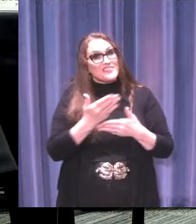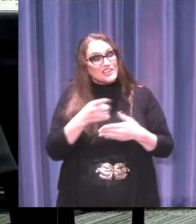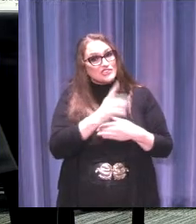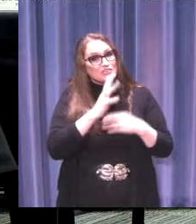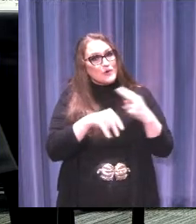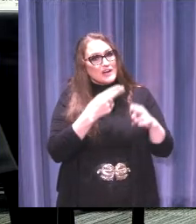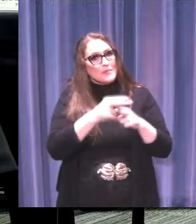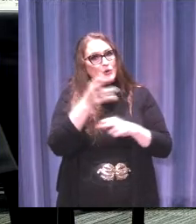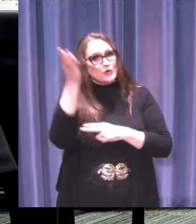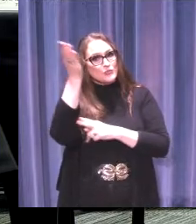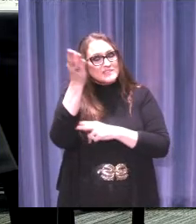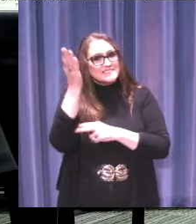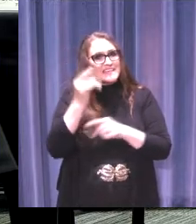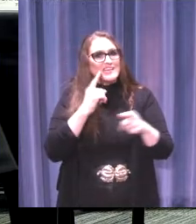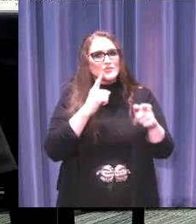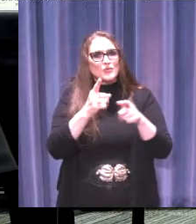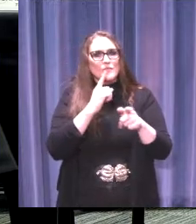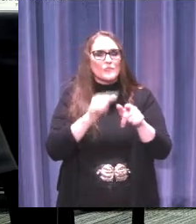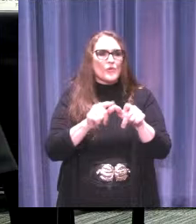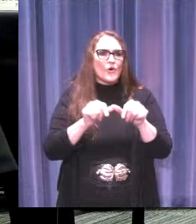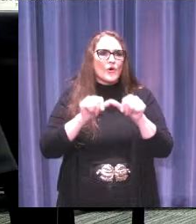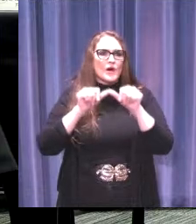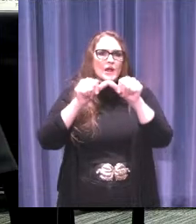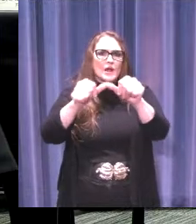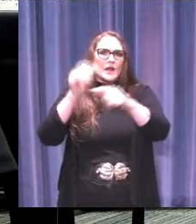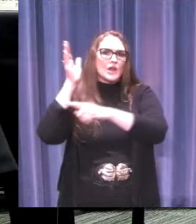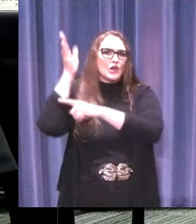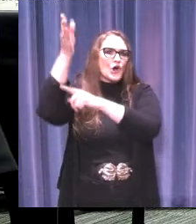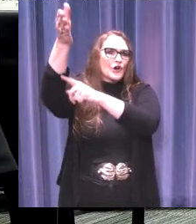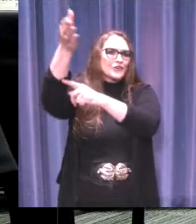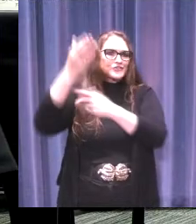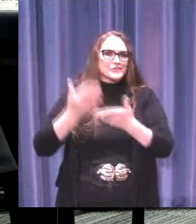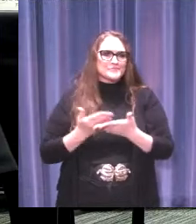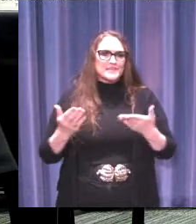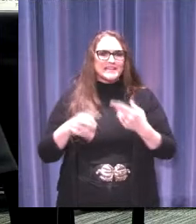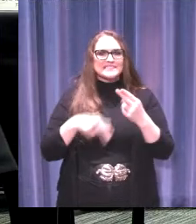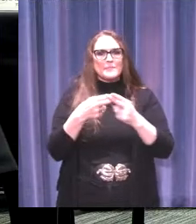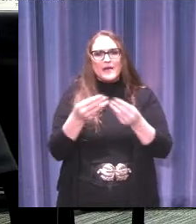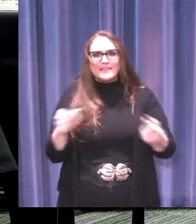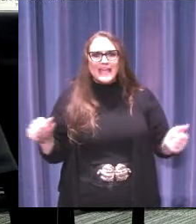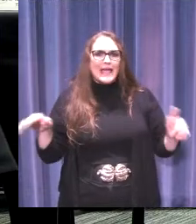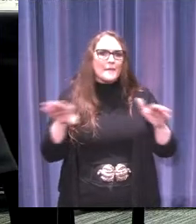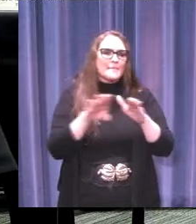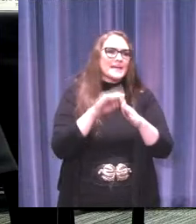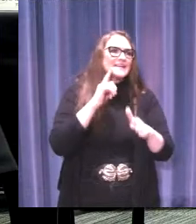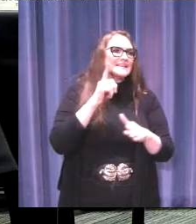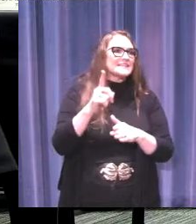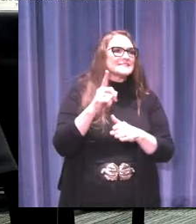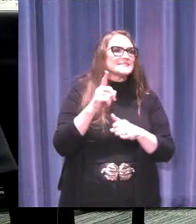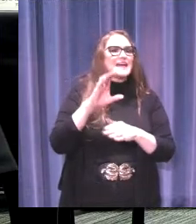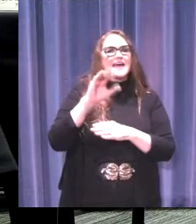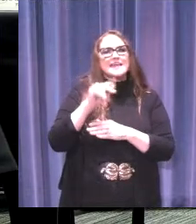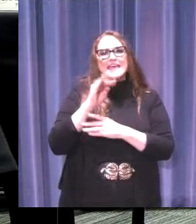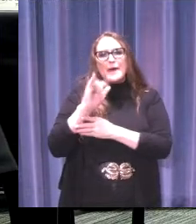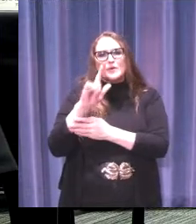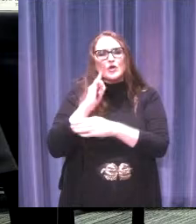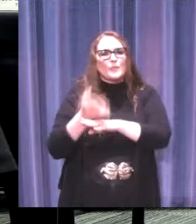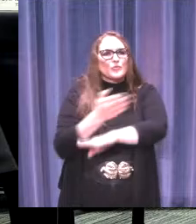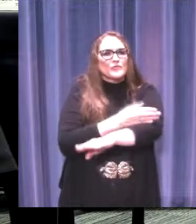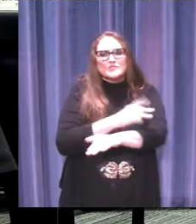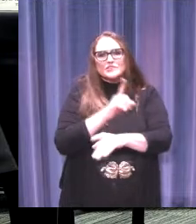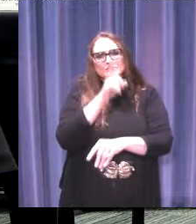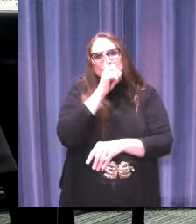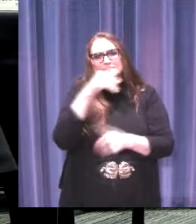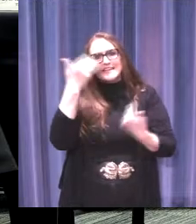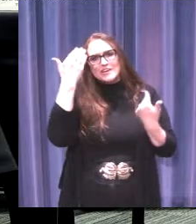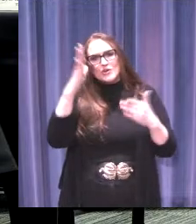talked about in her presentation were these longer term things about the campus, capital improvements to the campus. She didn't even know